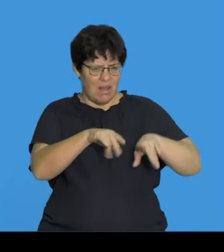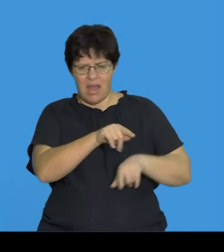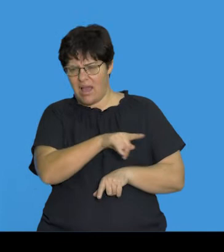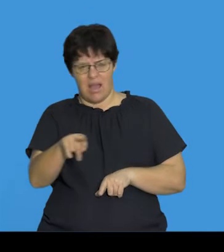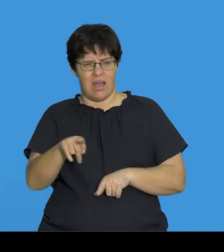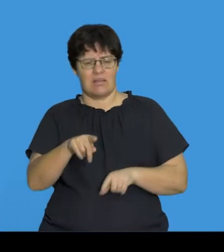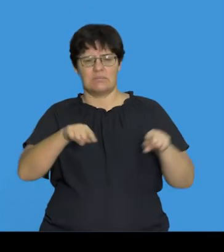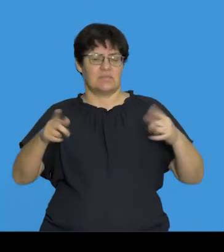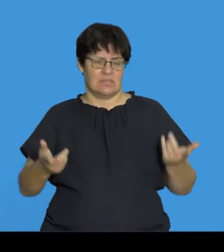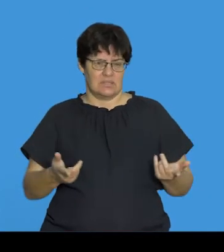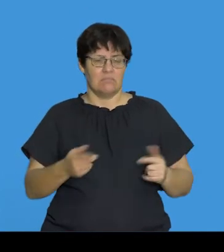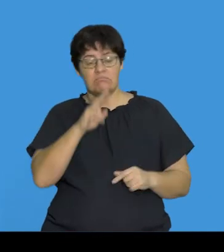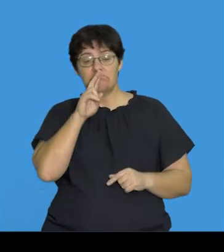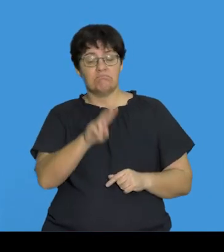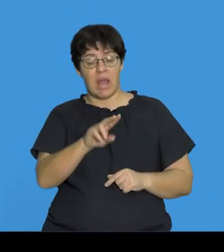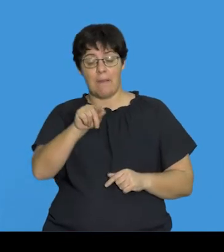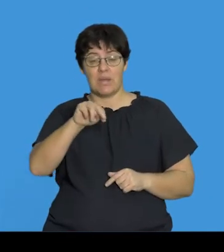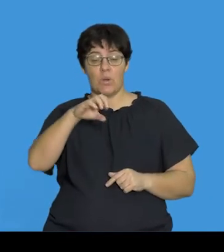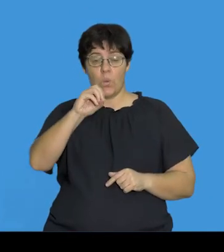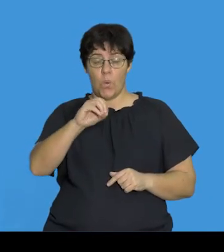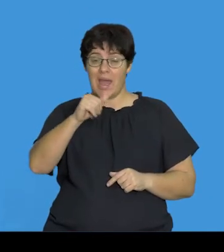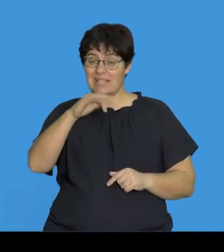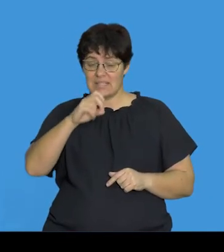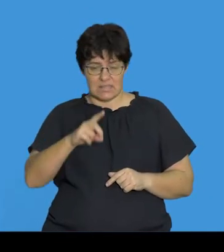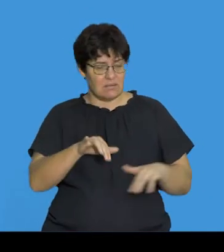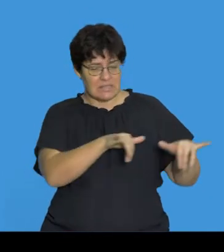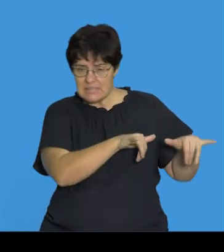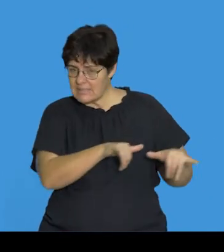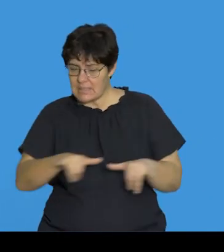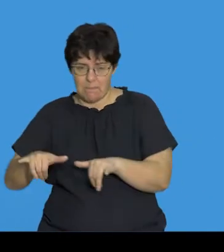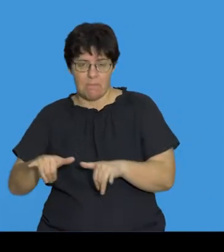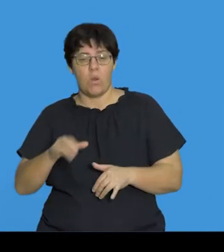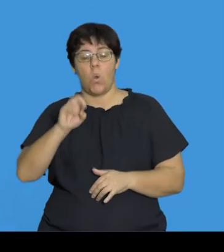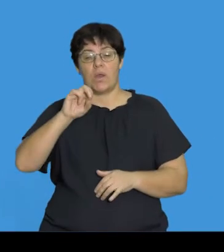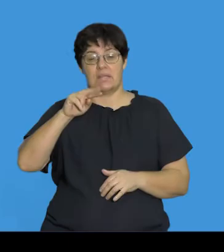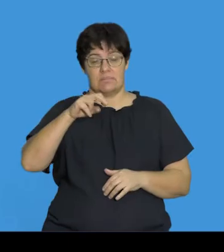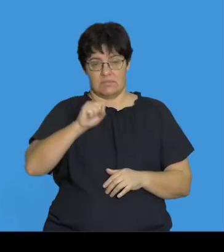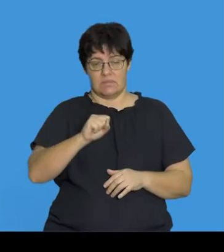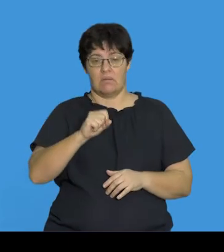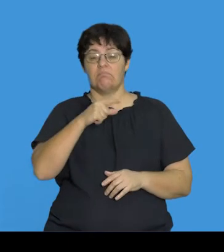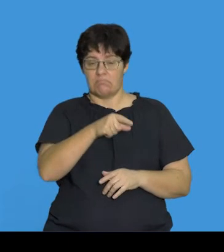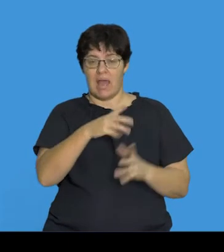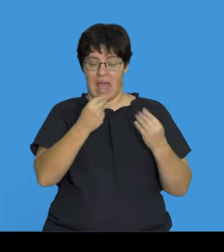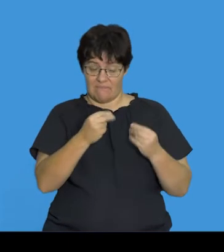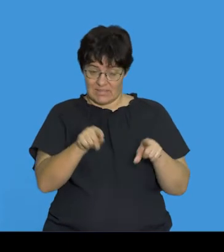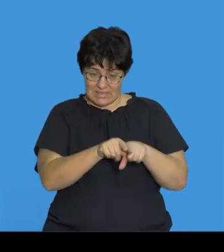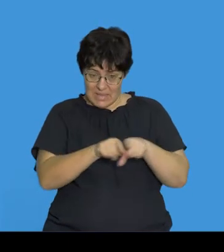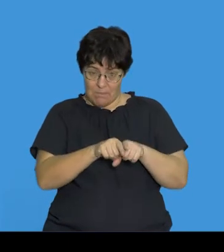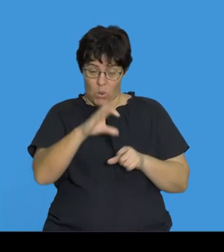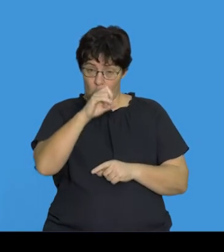where an amino acid would be essentially the same in all organisms coded for having the same